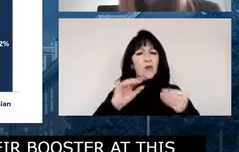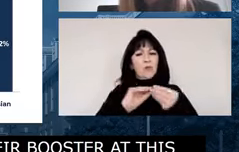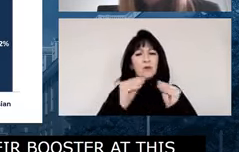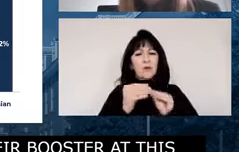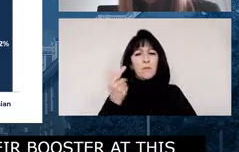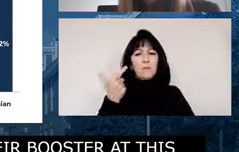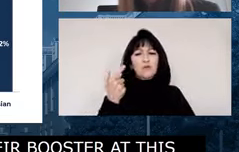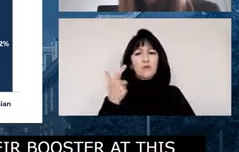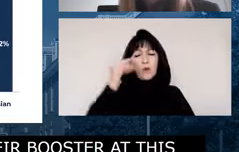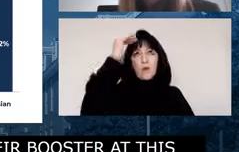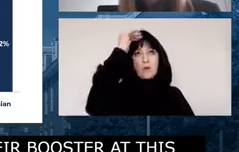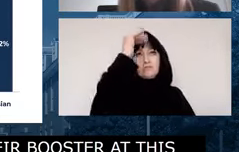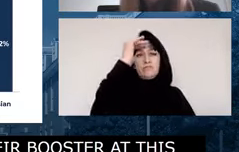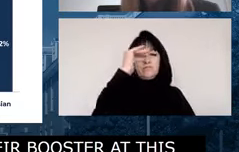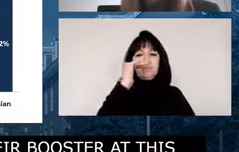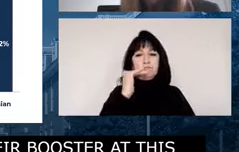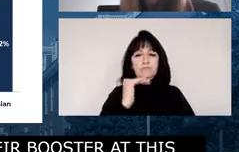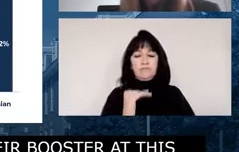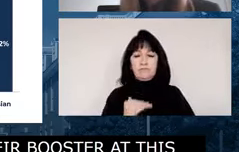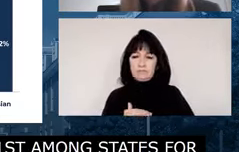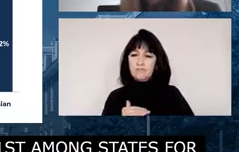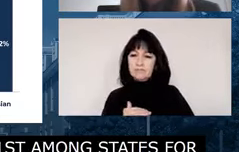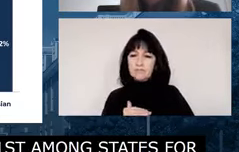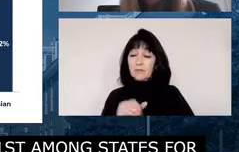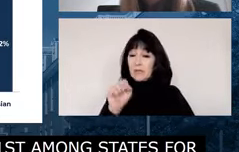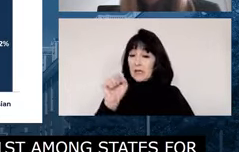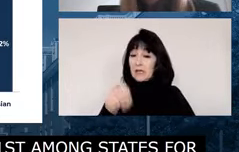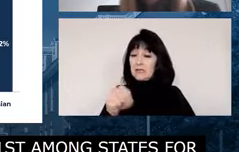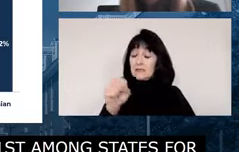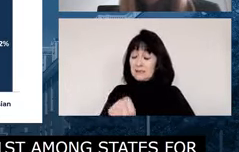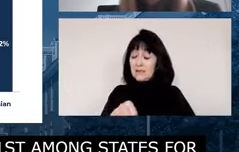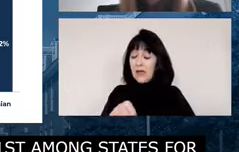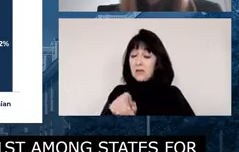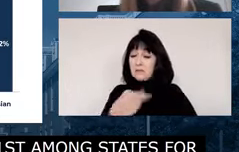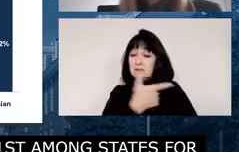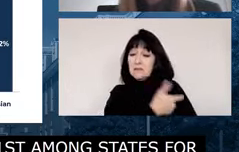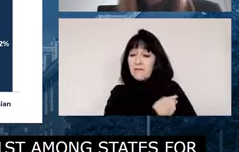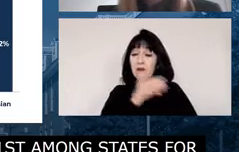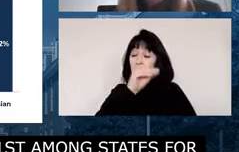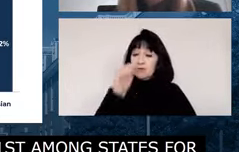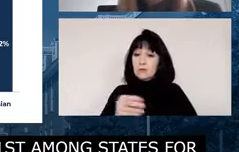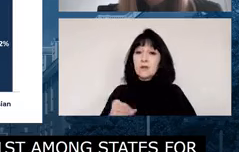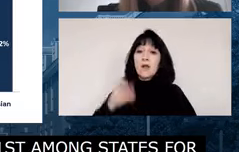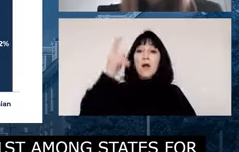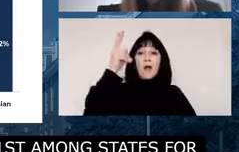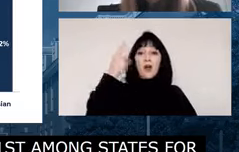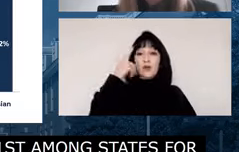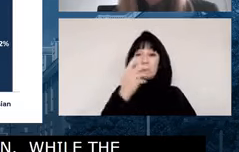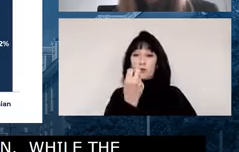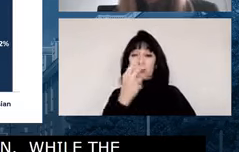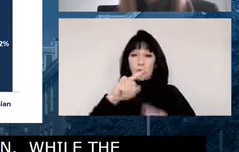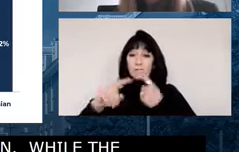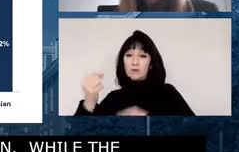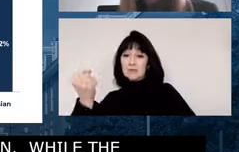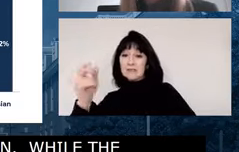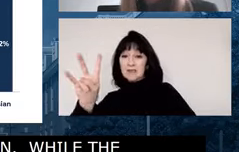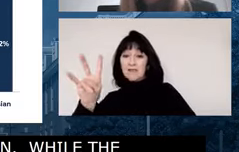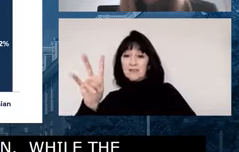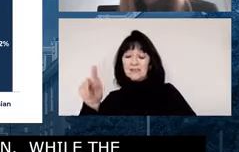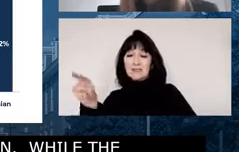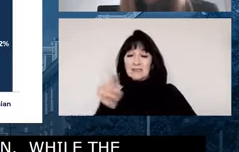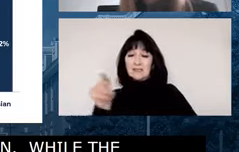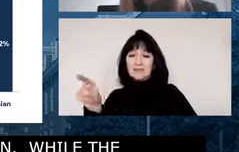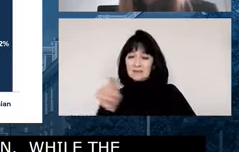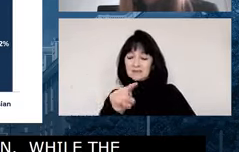vaccination rates are higher among this 12 to 17-year-old population, because their immunity